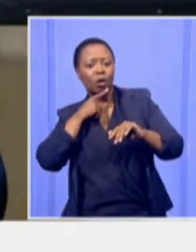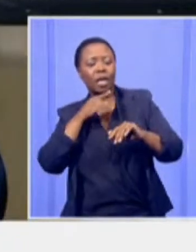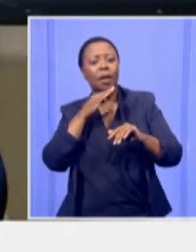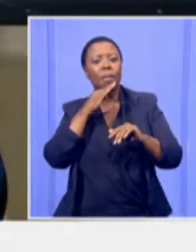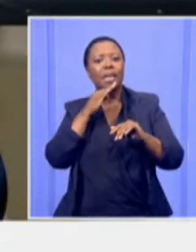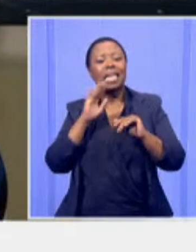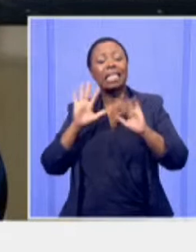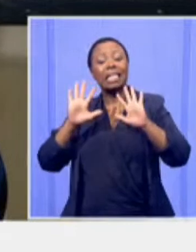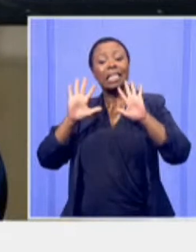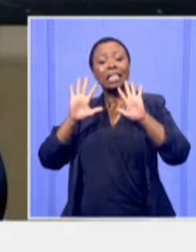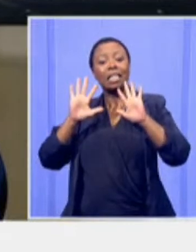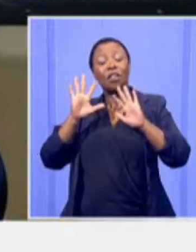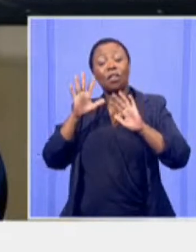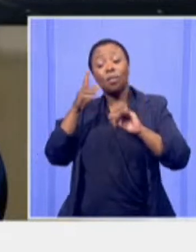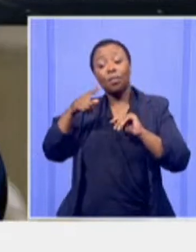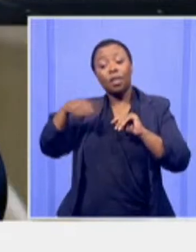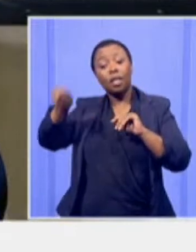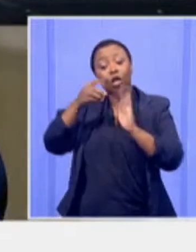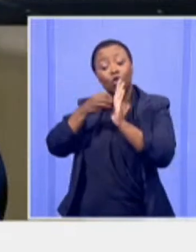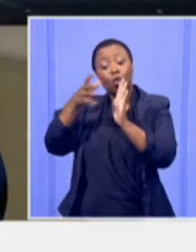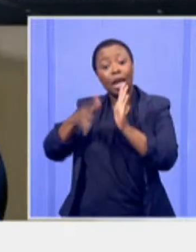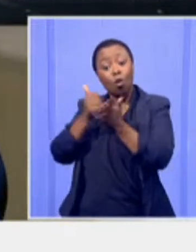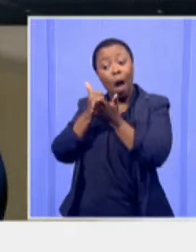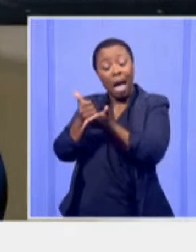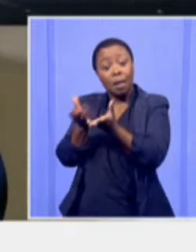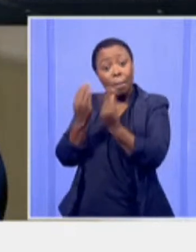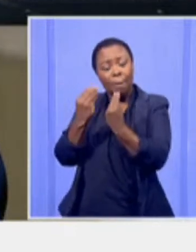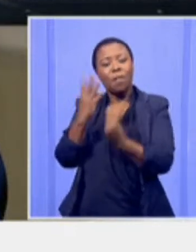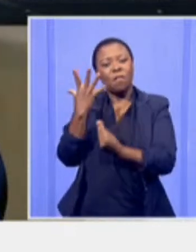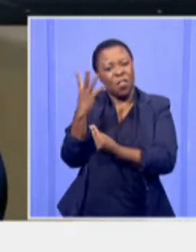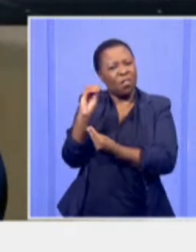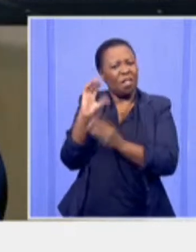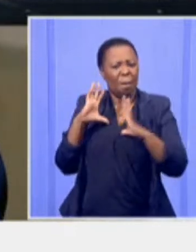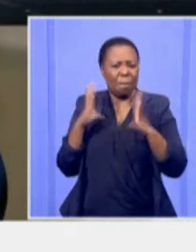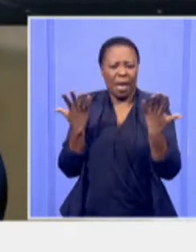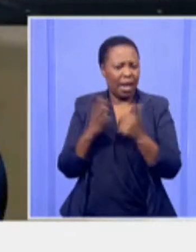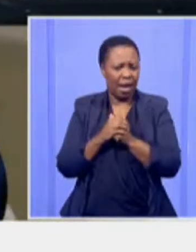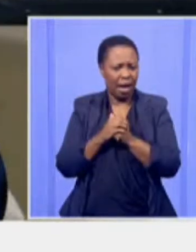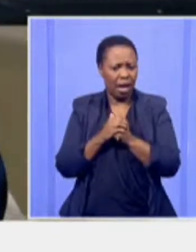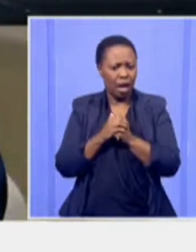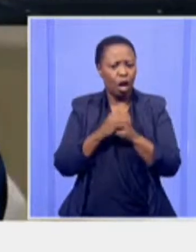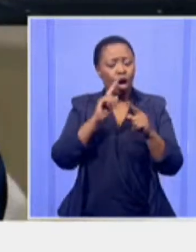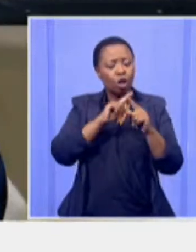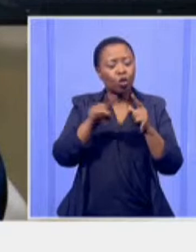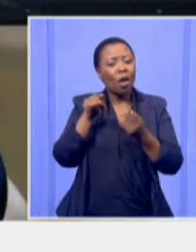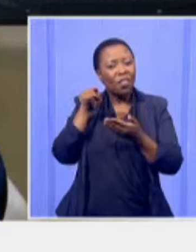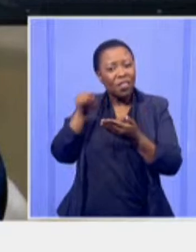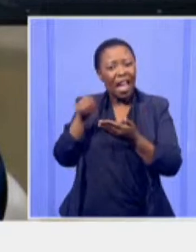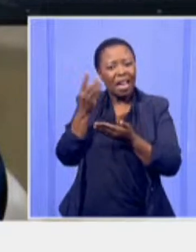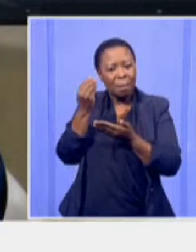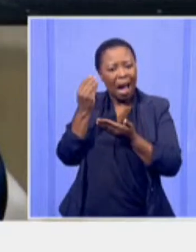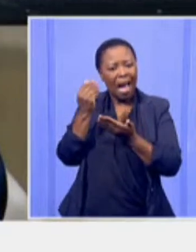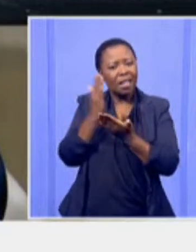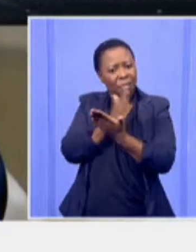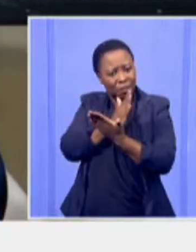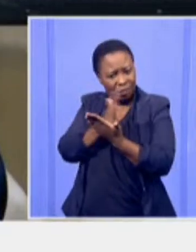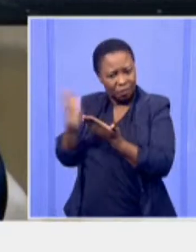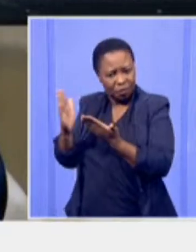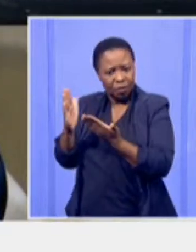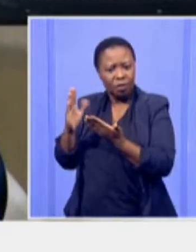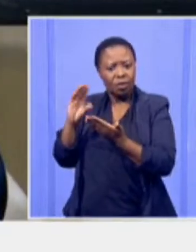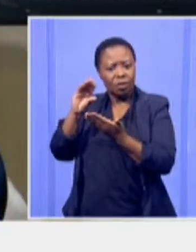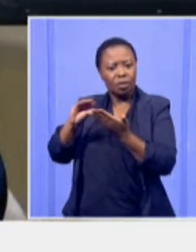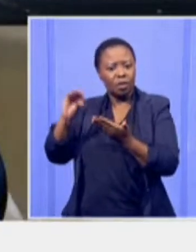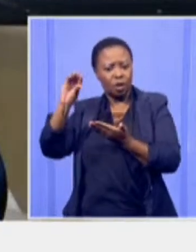are assisted by the fund. And we are saying as an SRC, waiver that fee, put it into our student